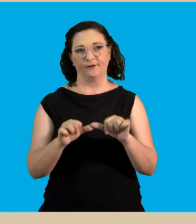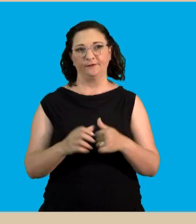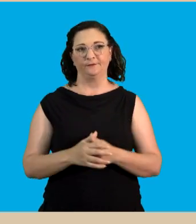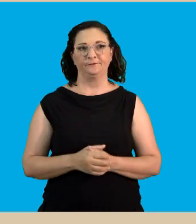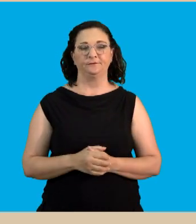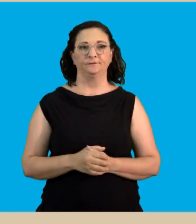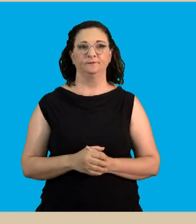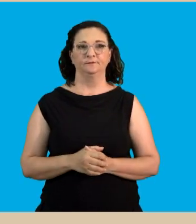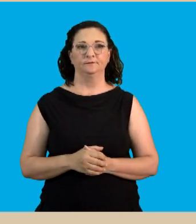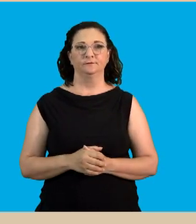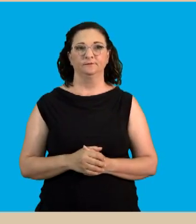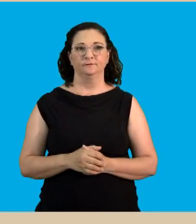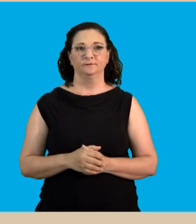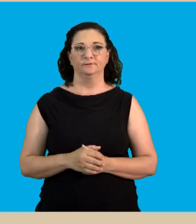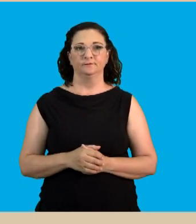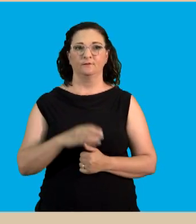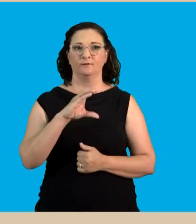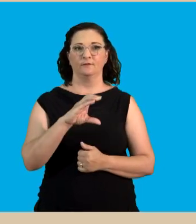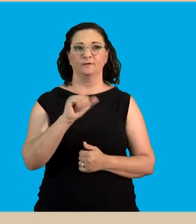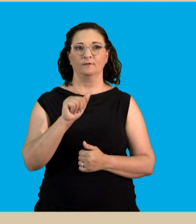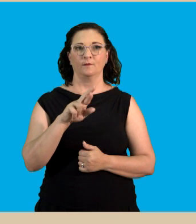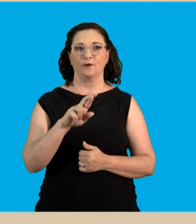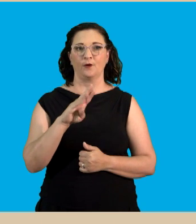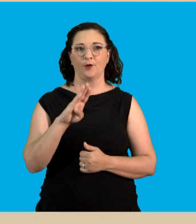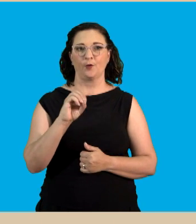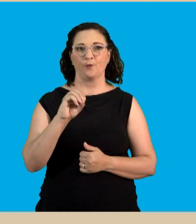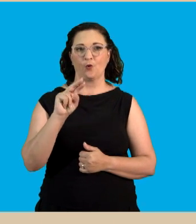of carbon dioxide